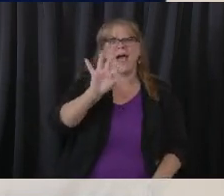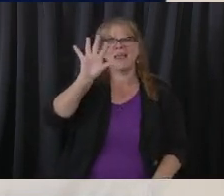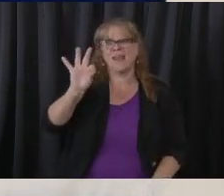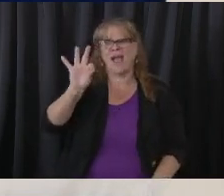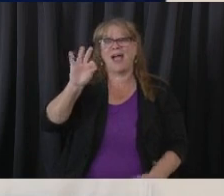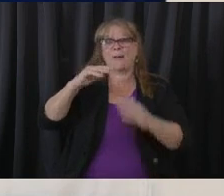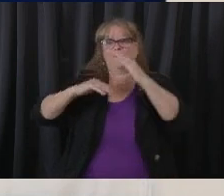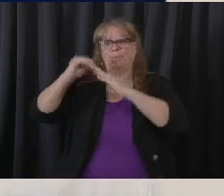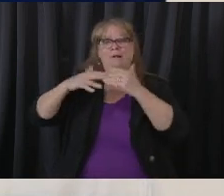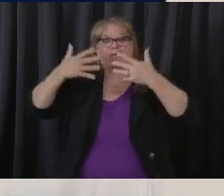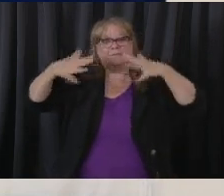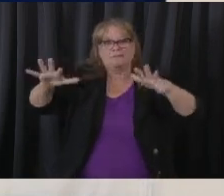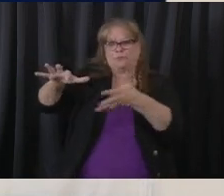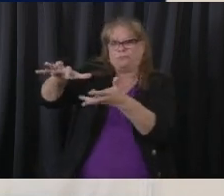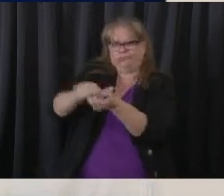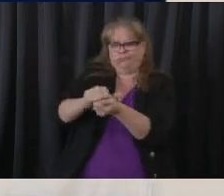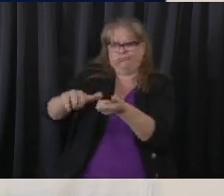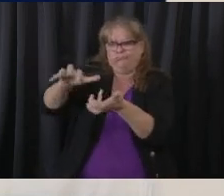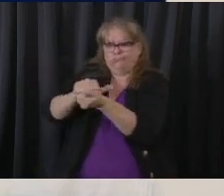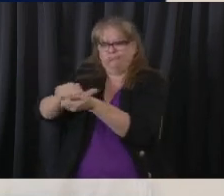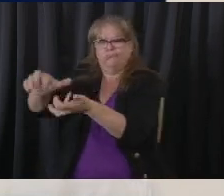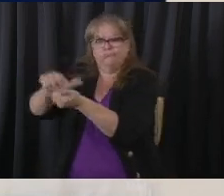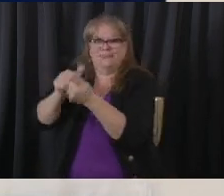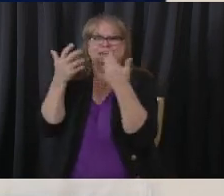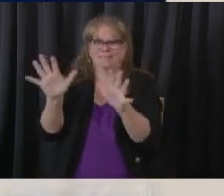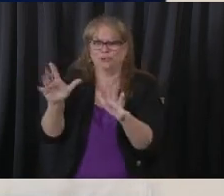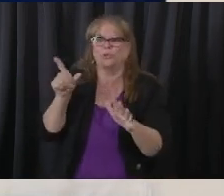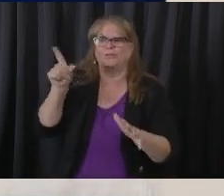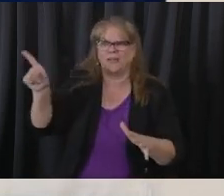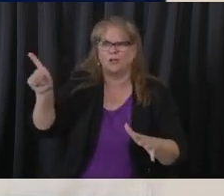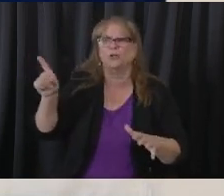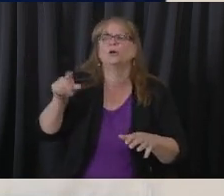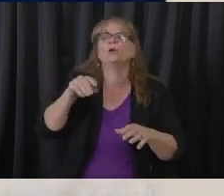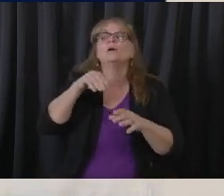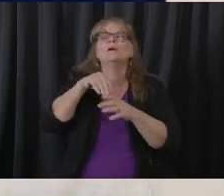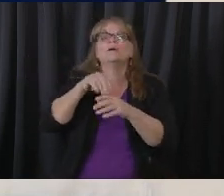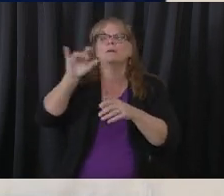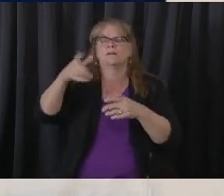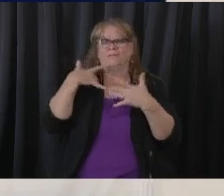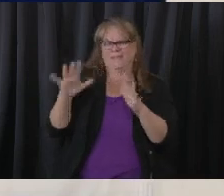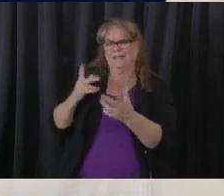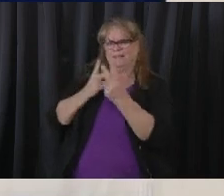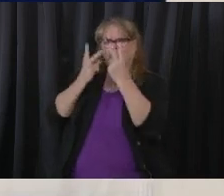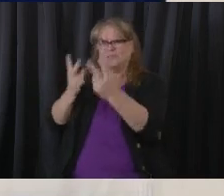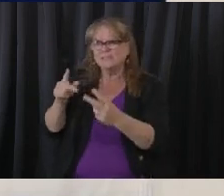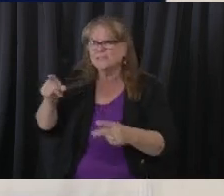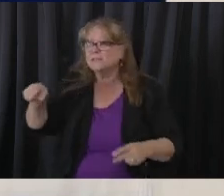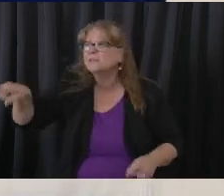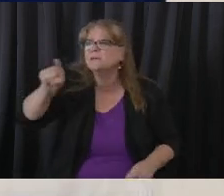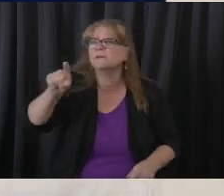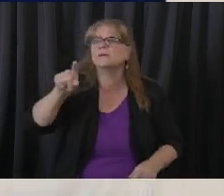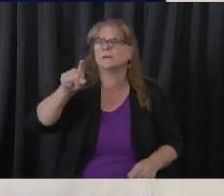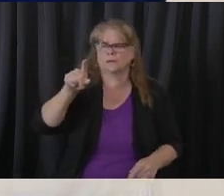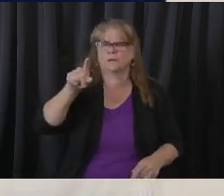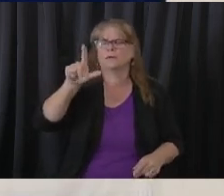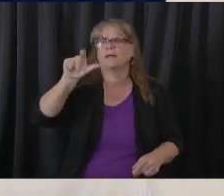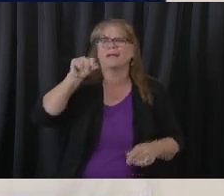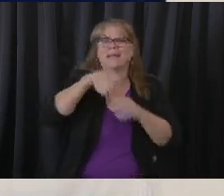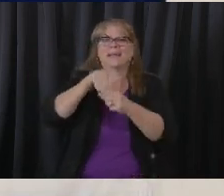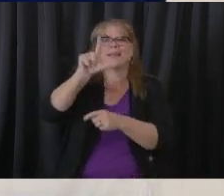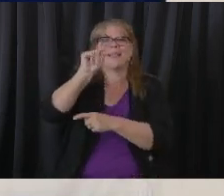the recovery options. I was in Larimer County last week getting briefed on the fire and the mitigation efforts. The Mullen